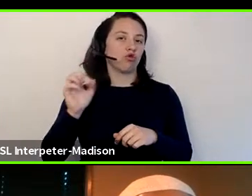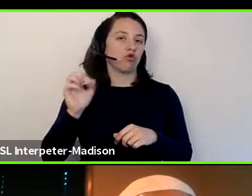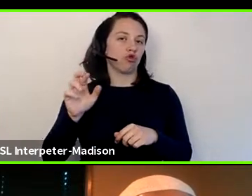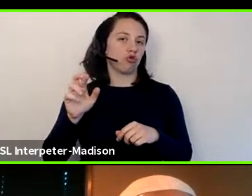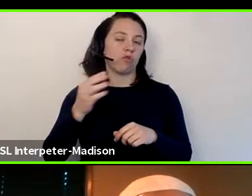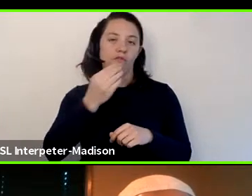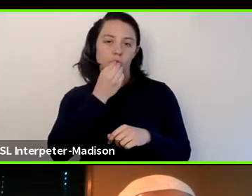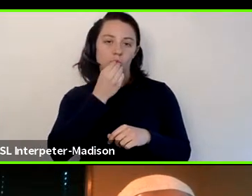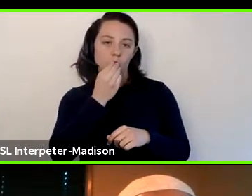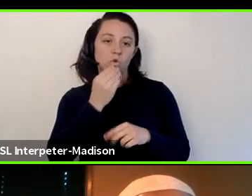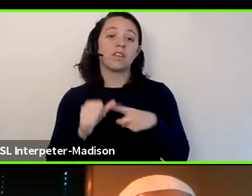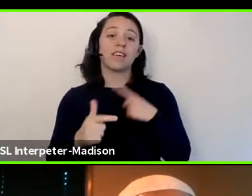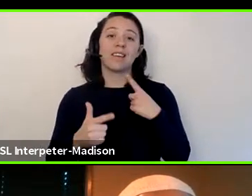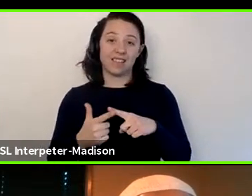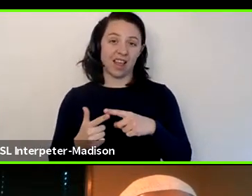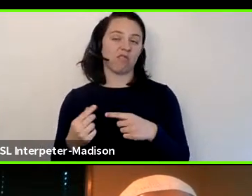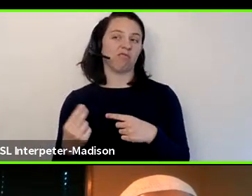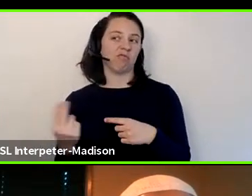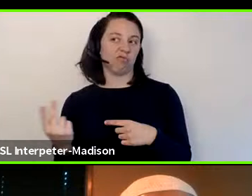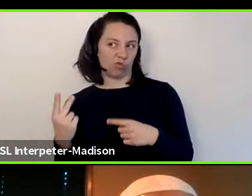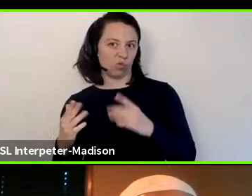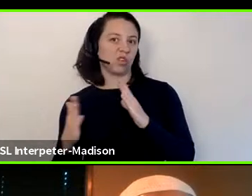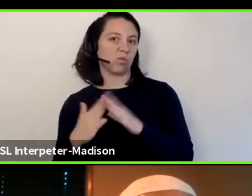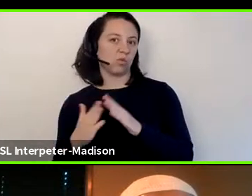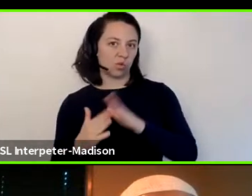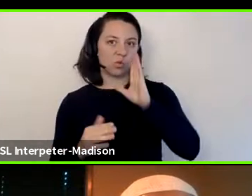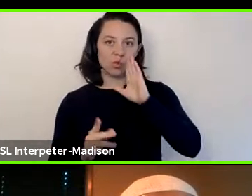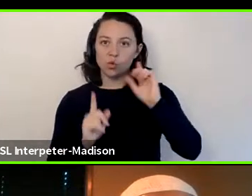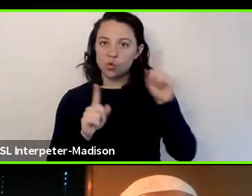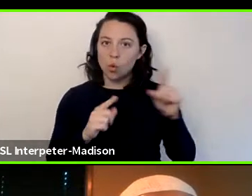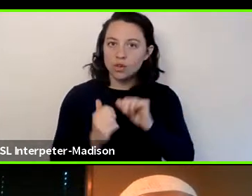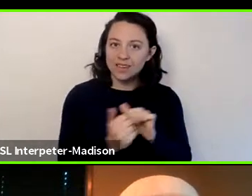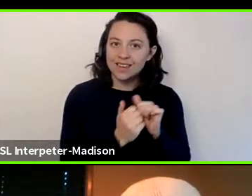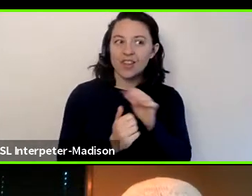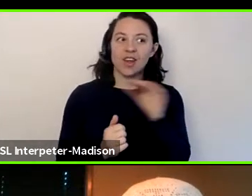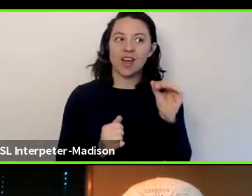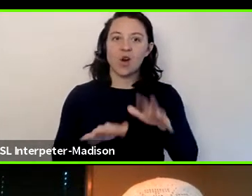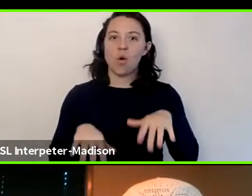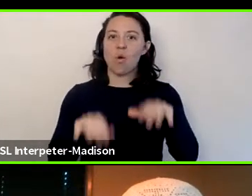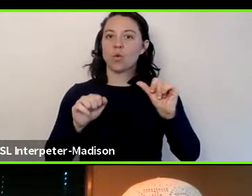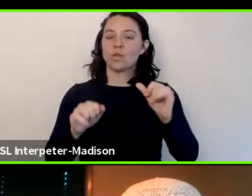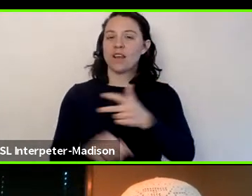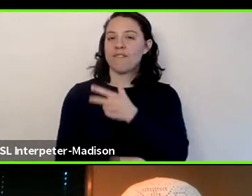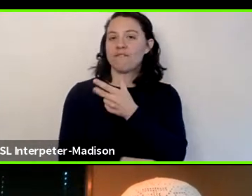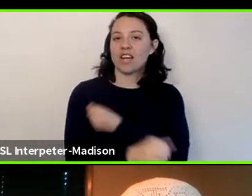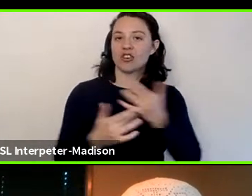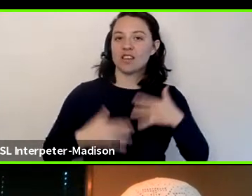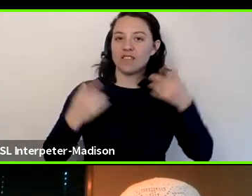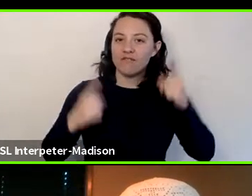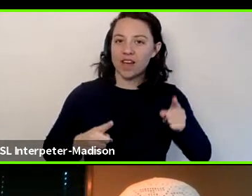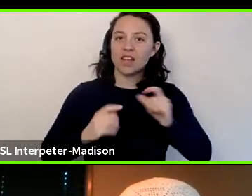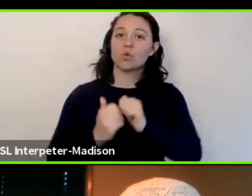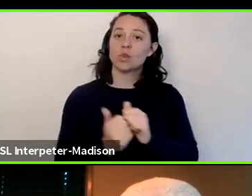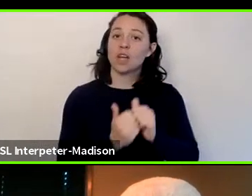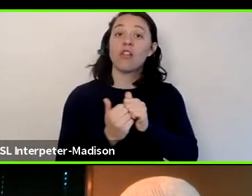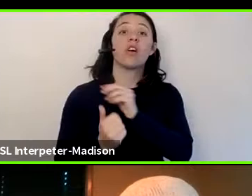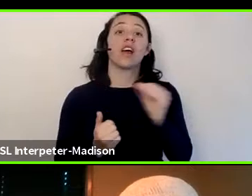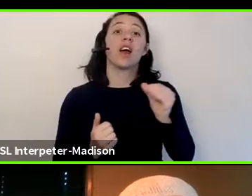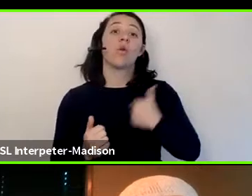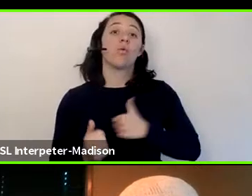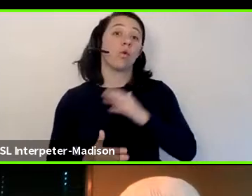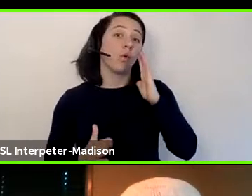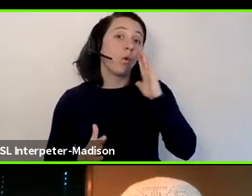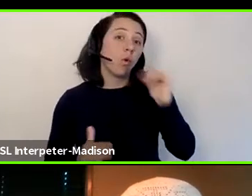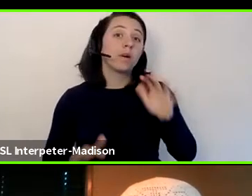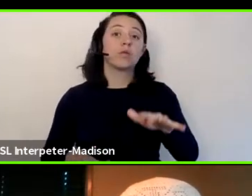a vaccination event. And then from there, we hope in the fall to jointly host a communal meal. And so we really see this